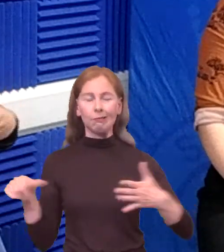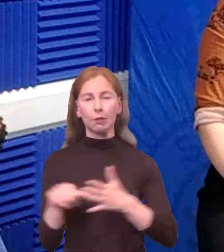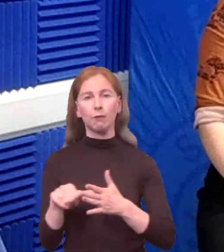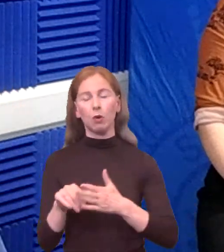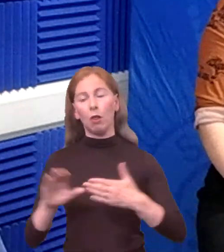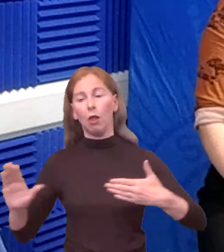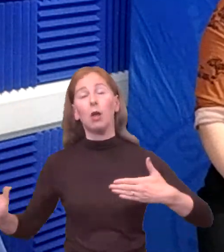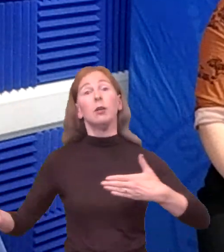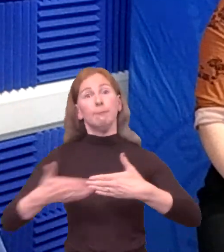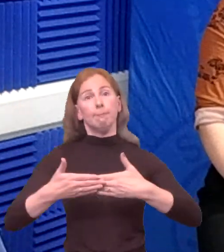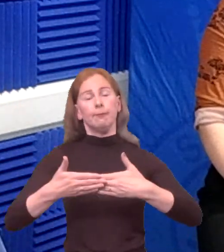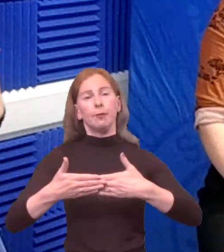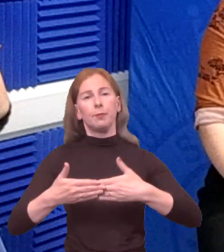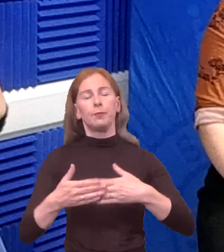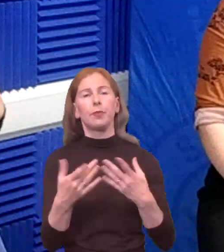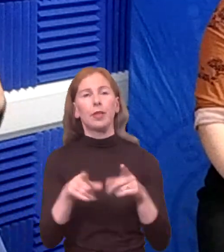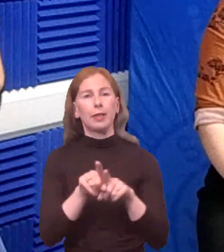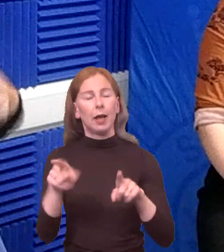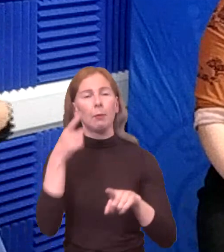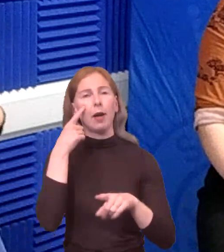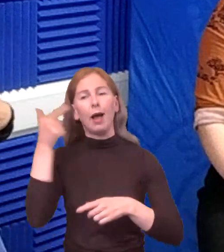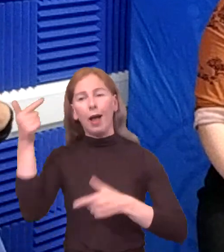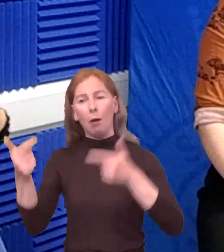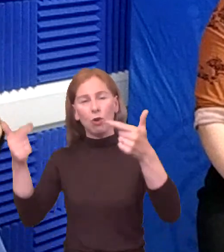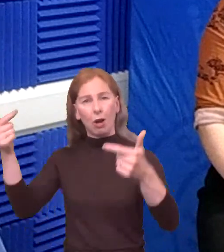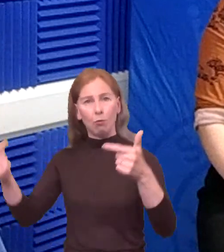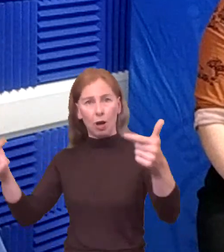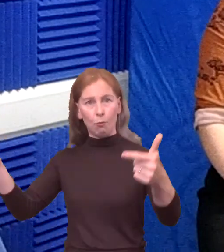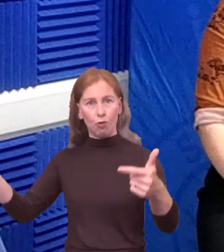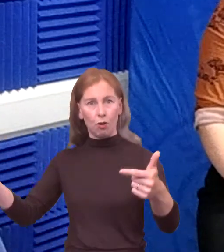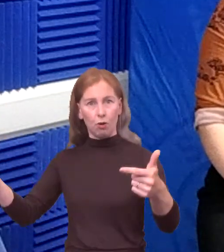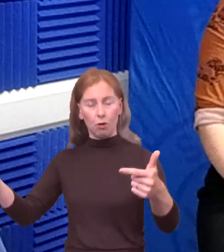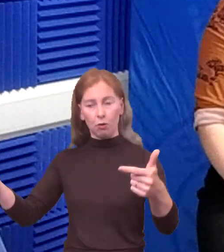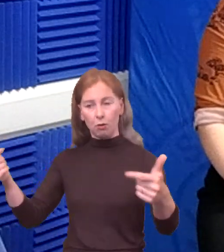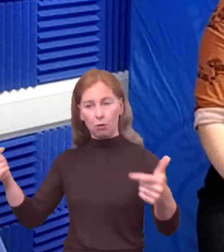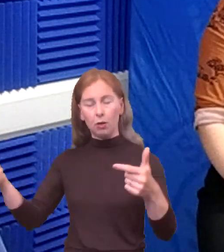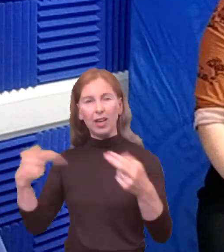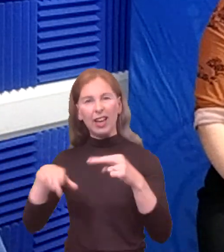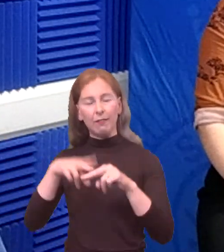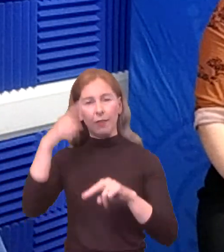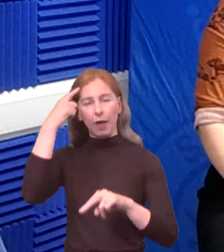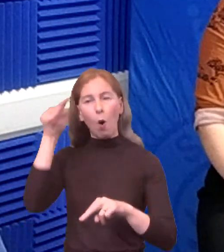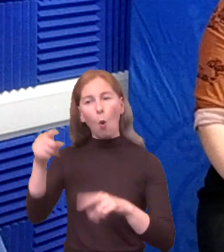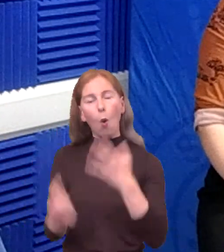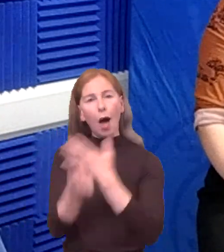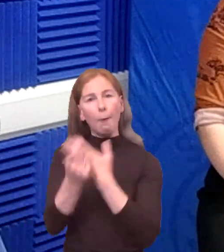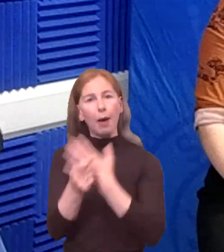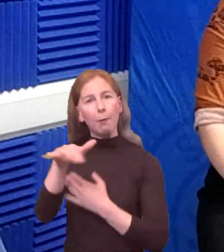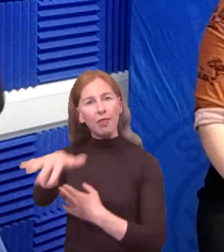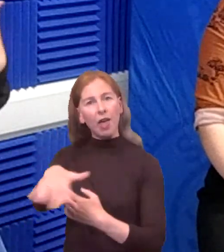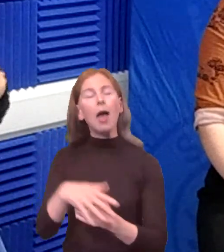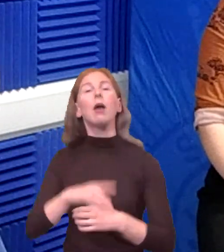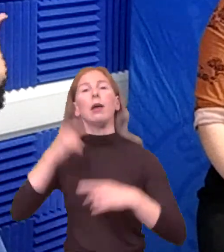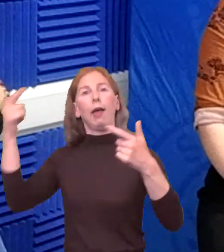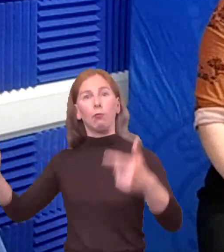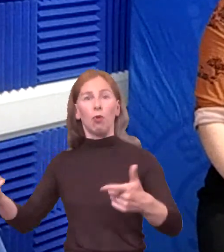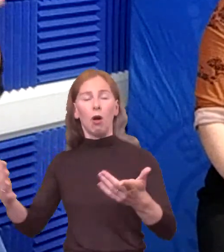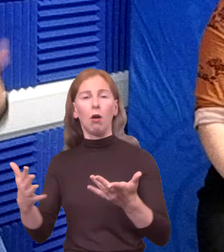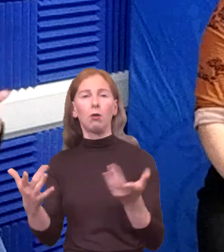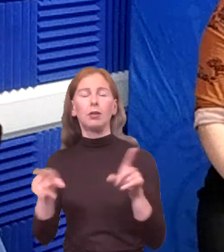risk areas, to provide as much evidence as possible to those investigations, and again,